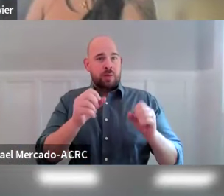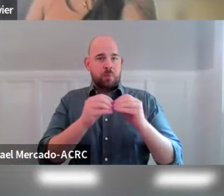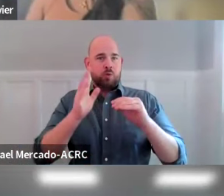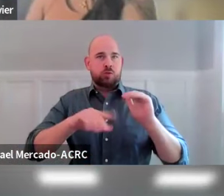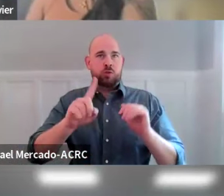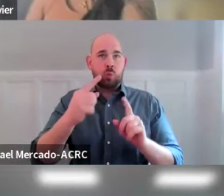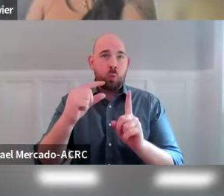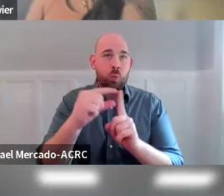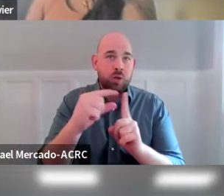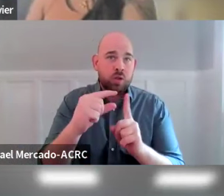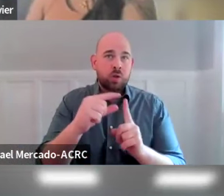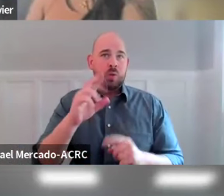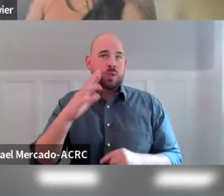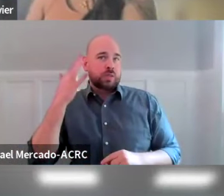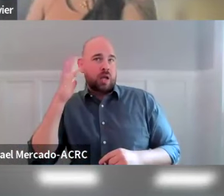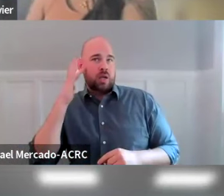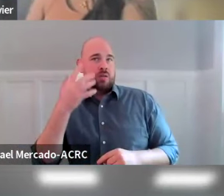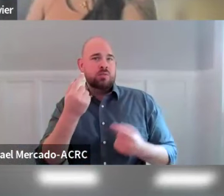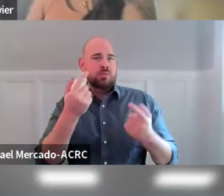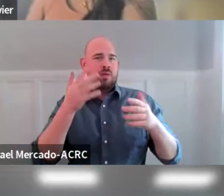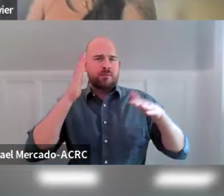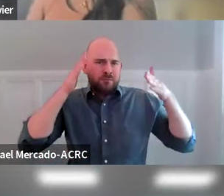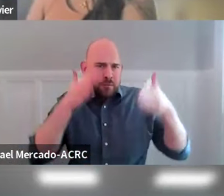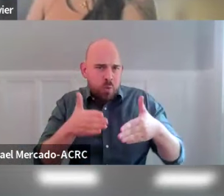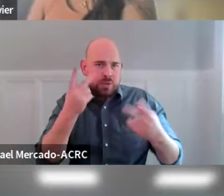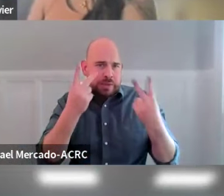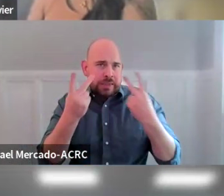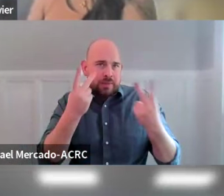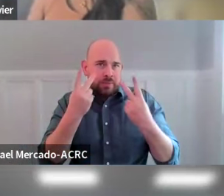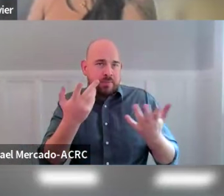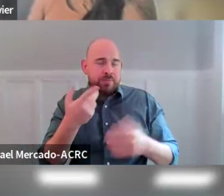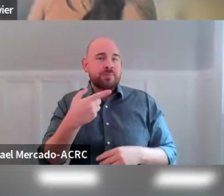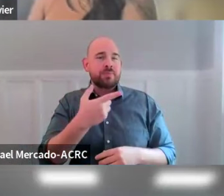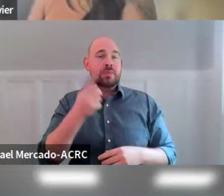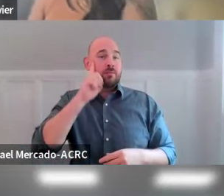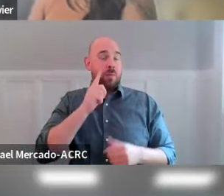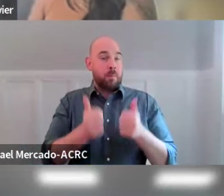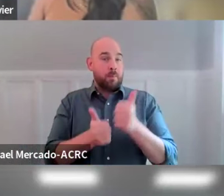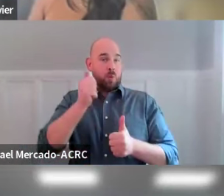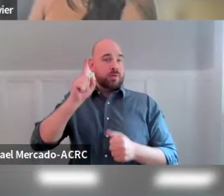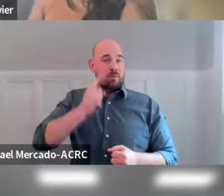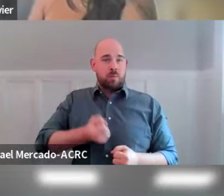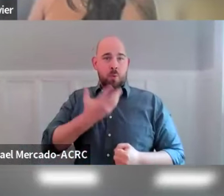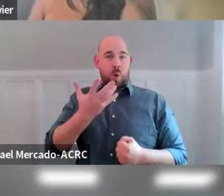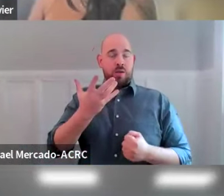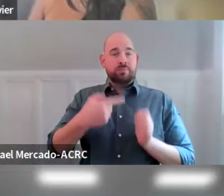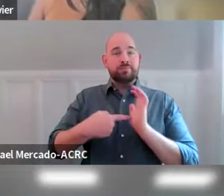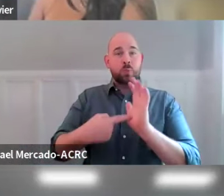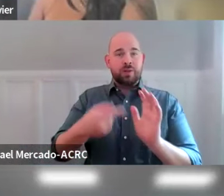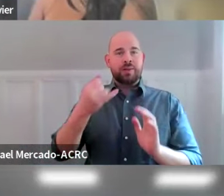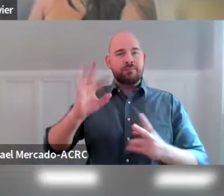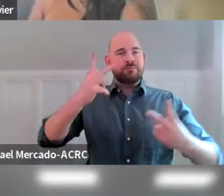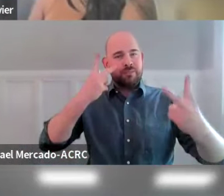Our fourth point is, can poetry be more than just words and sounds and focus on what's seen?